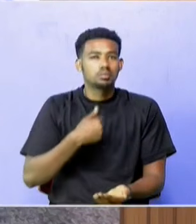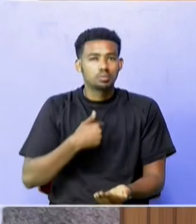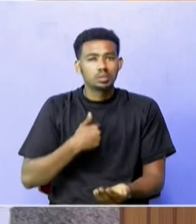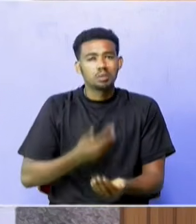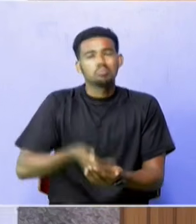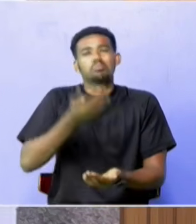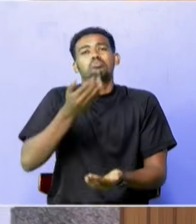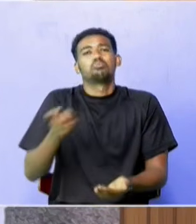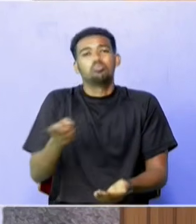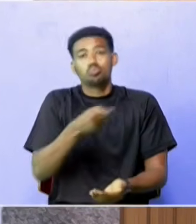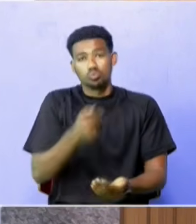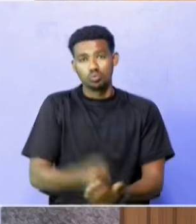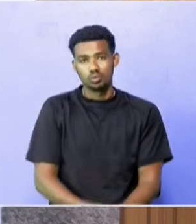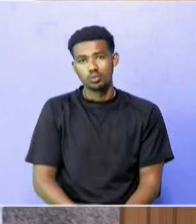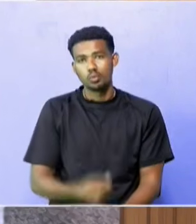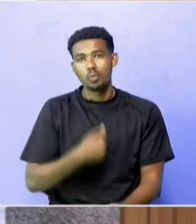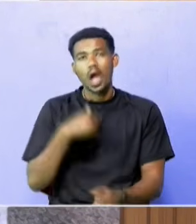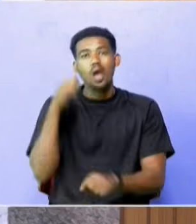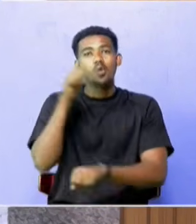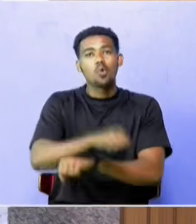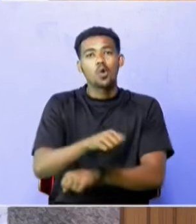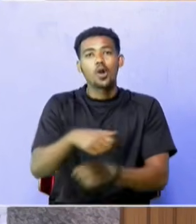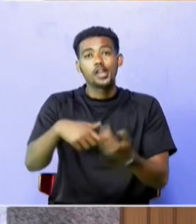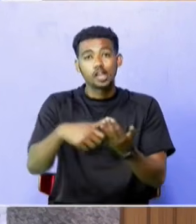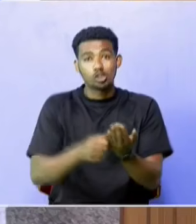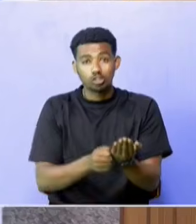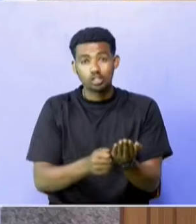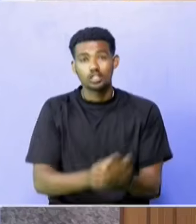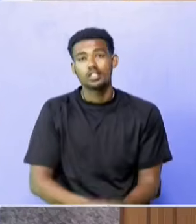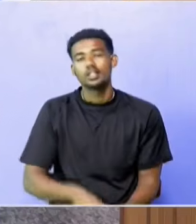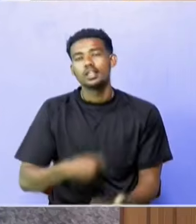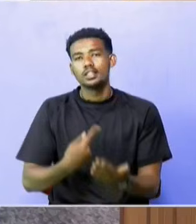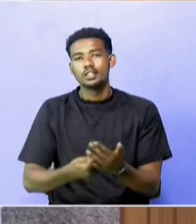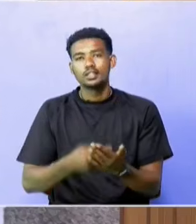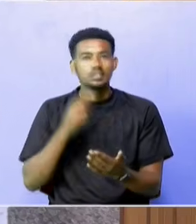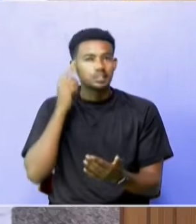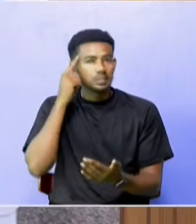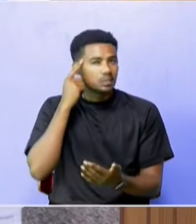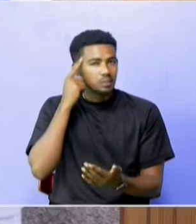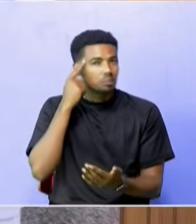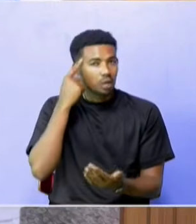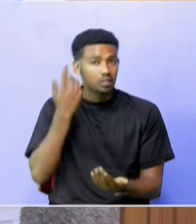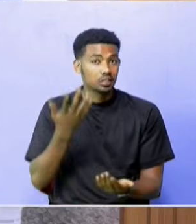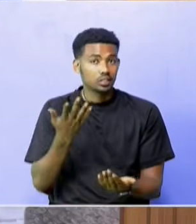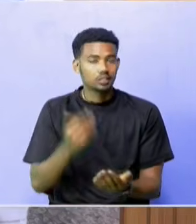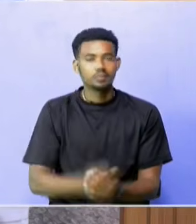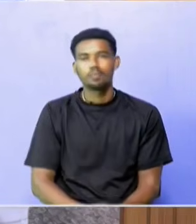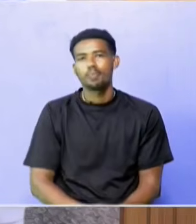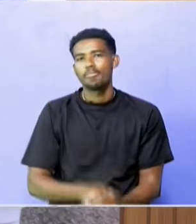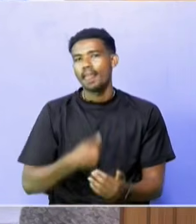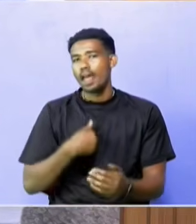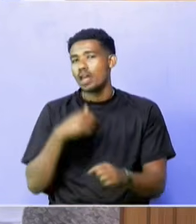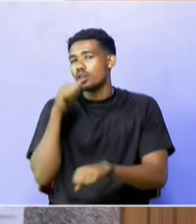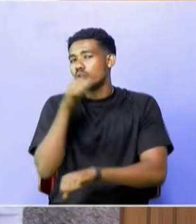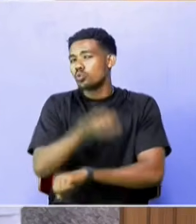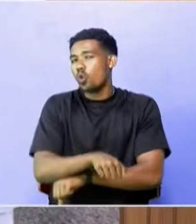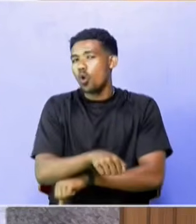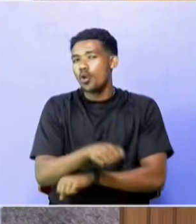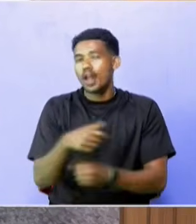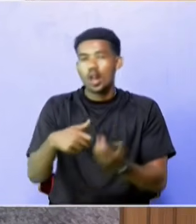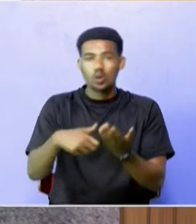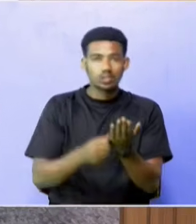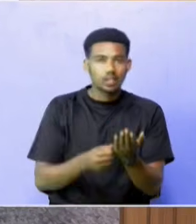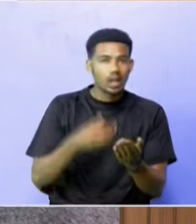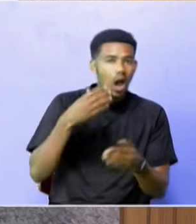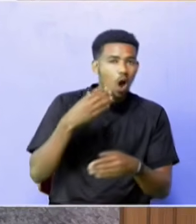I won a lottery. Now look, this is what? Imagination, right? If I won a lottery, I would buy